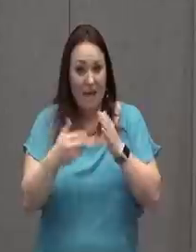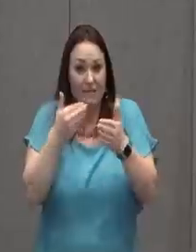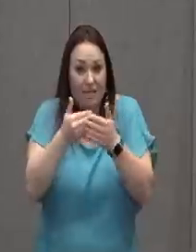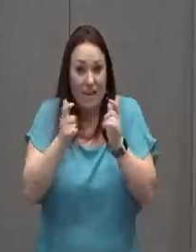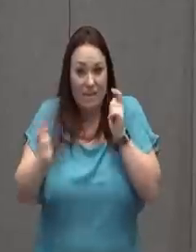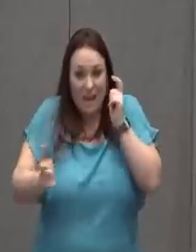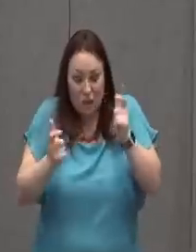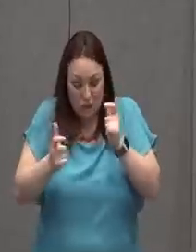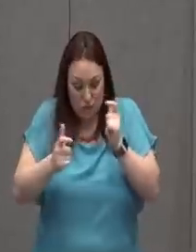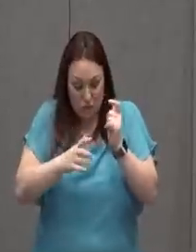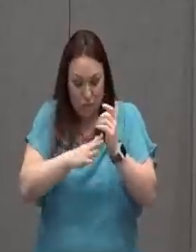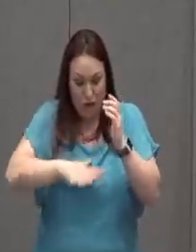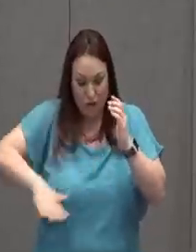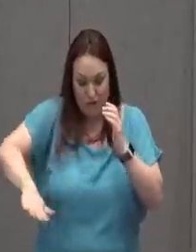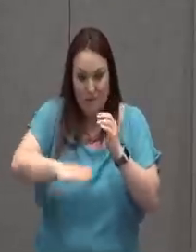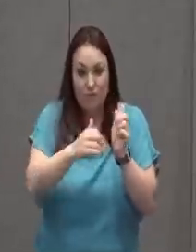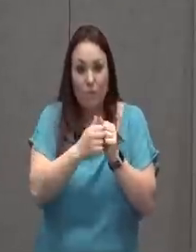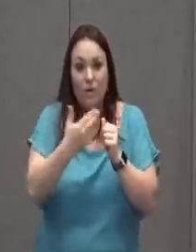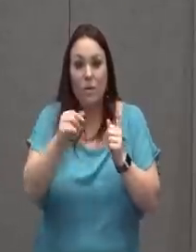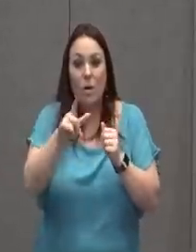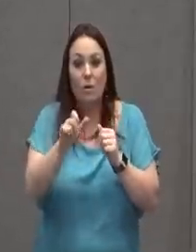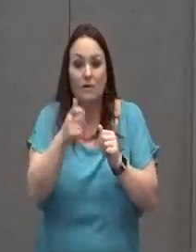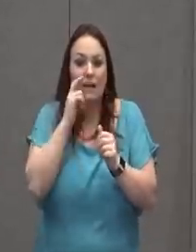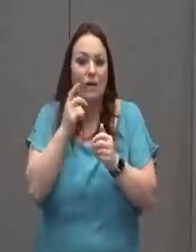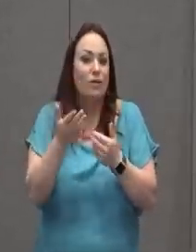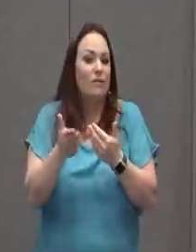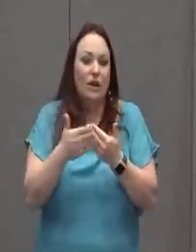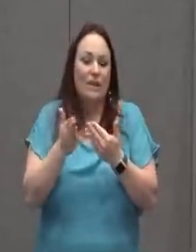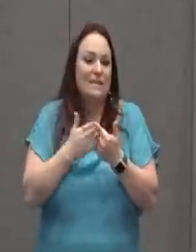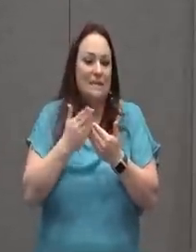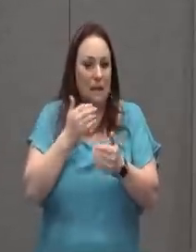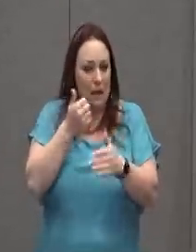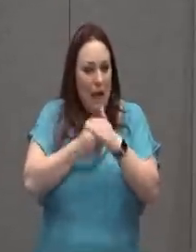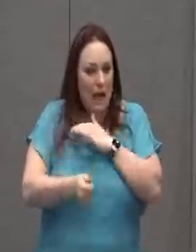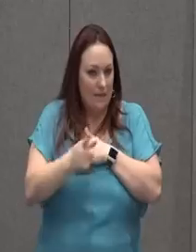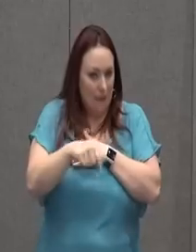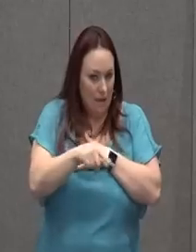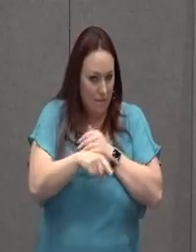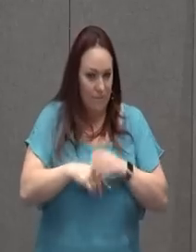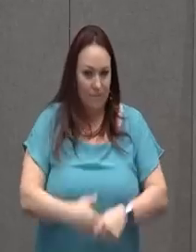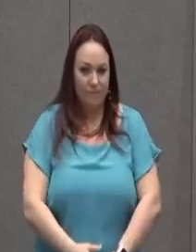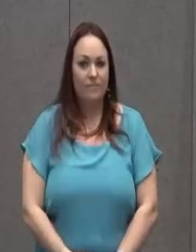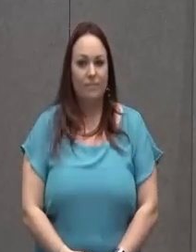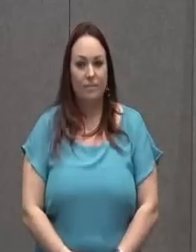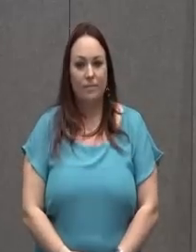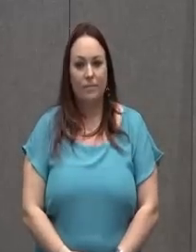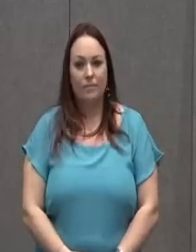round disc with holes that could neatly hide them. Huh.